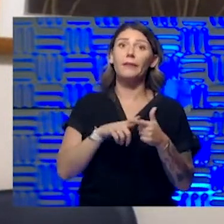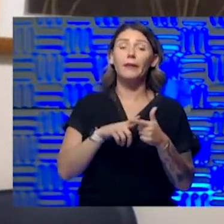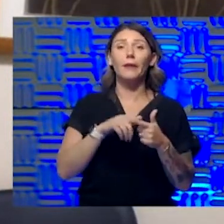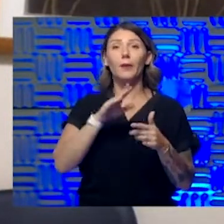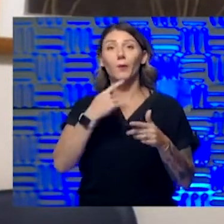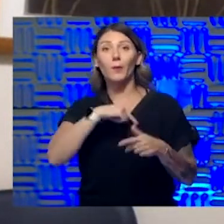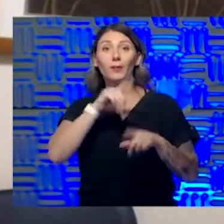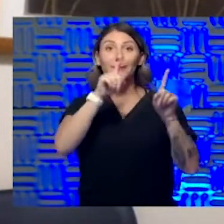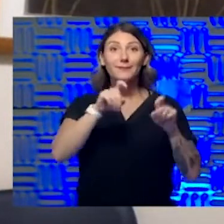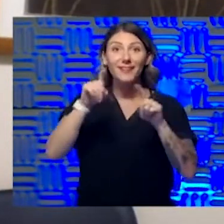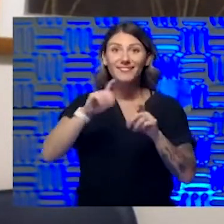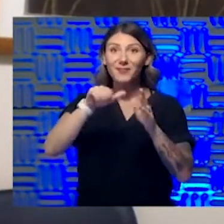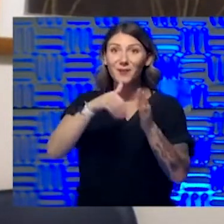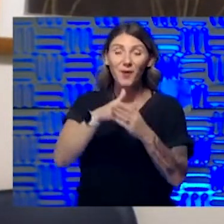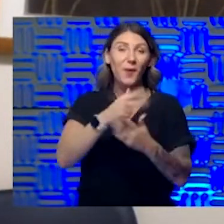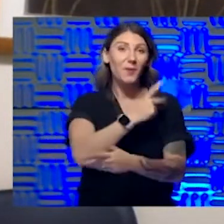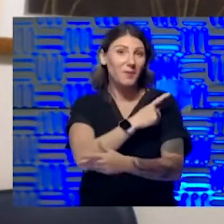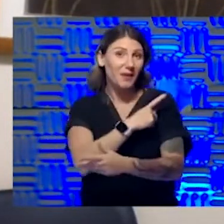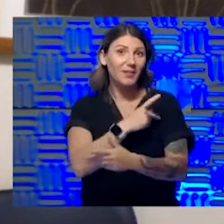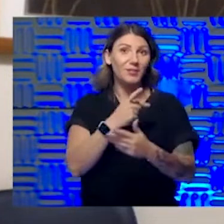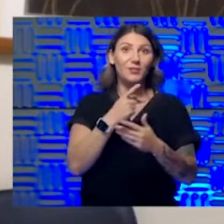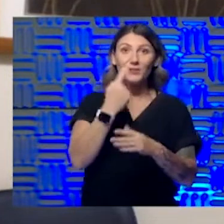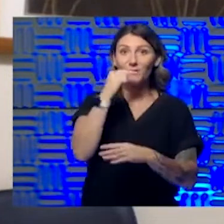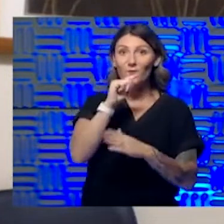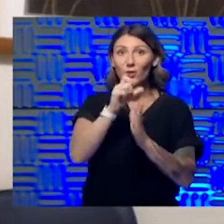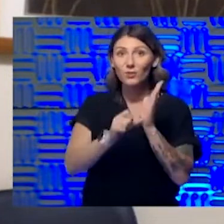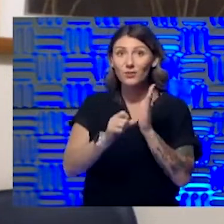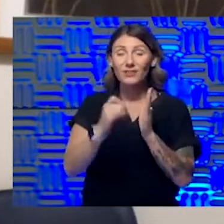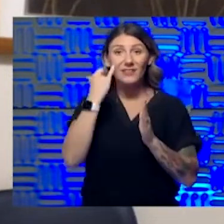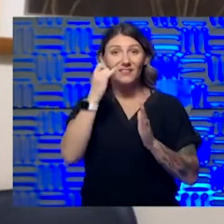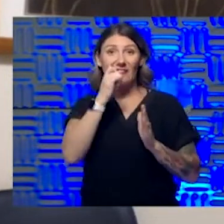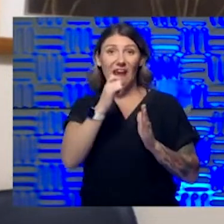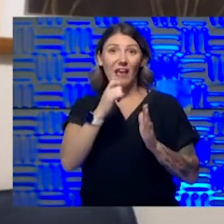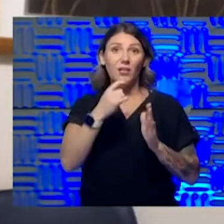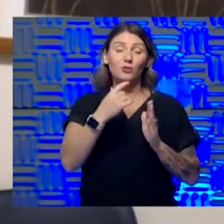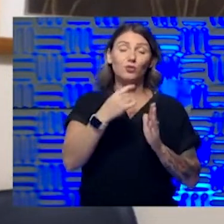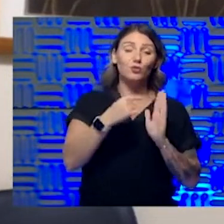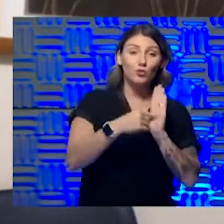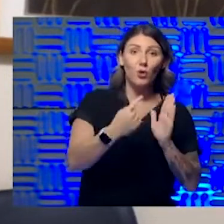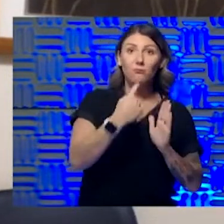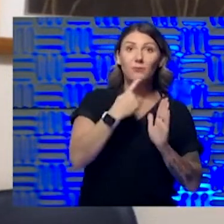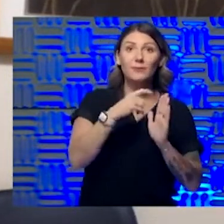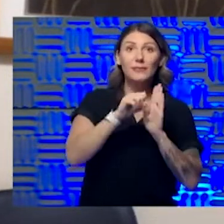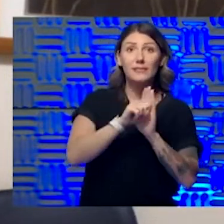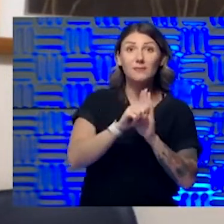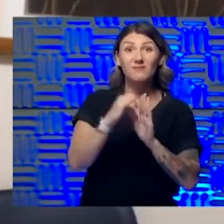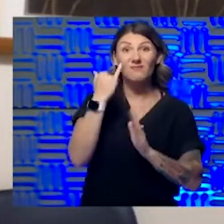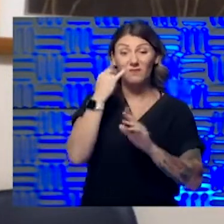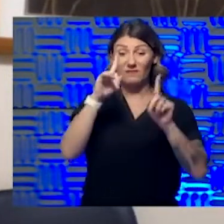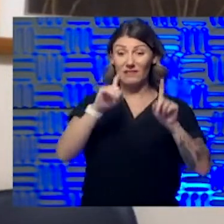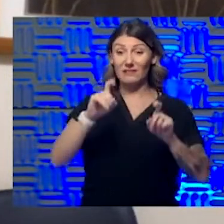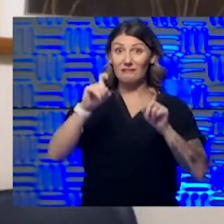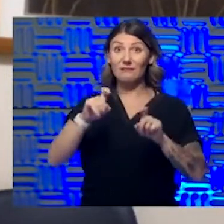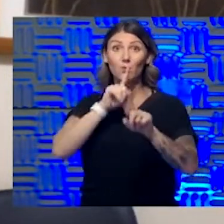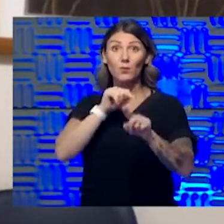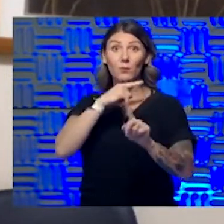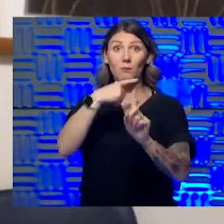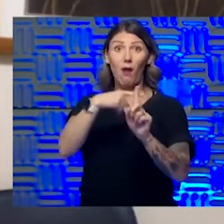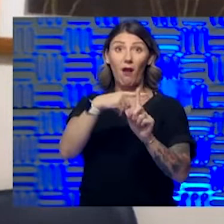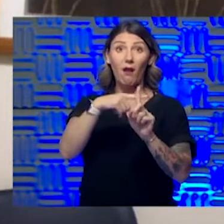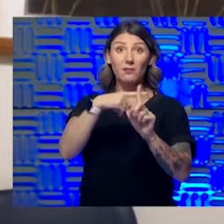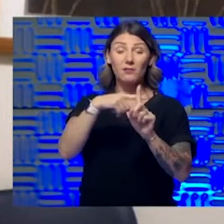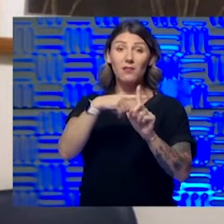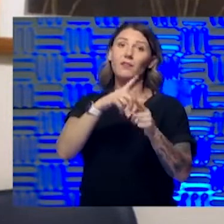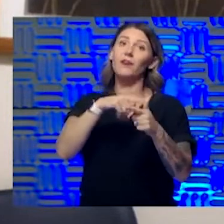So despite the fact that you may not have significant symptoms, if your test comes back positive, then that would push out your surgery and